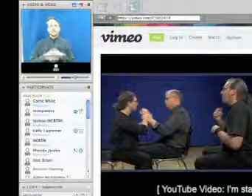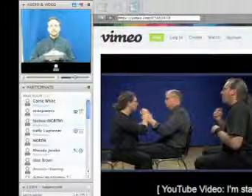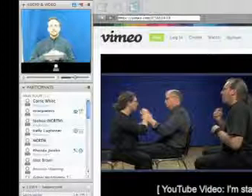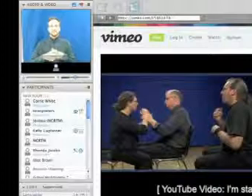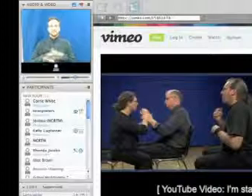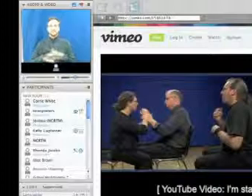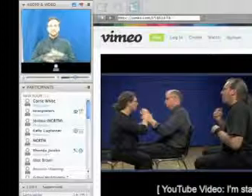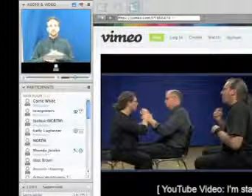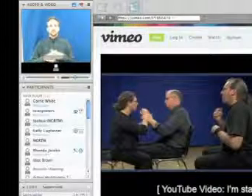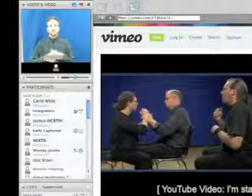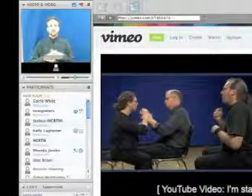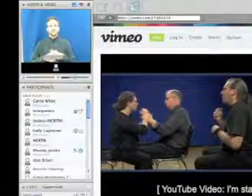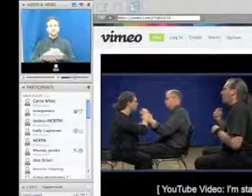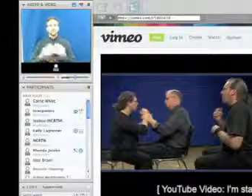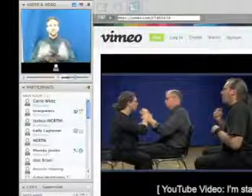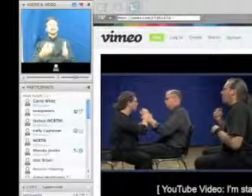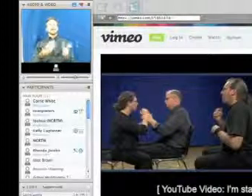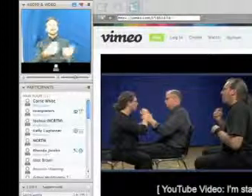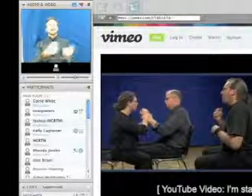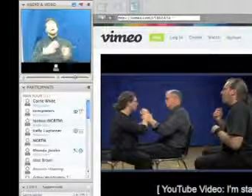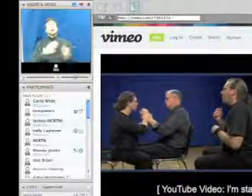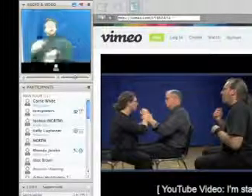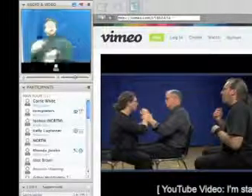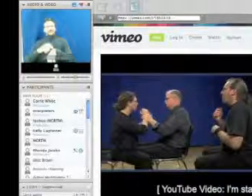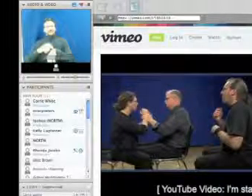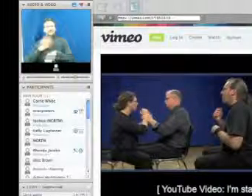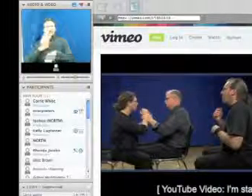There's another at 4:26.